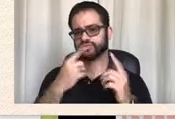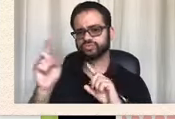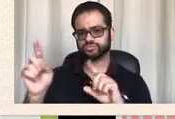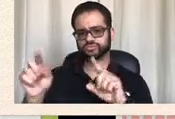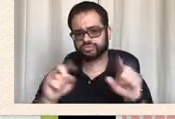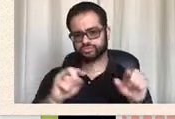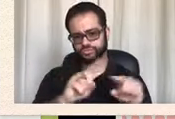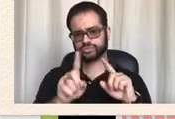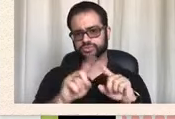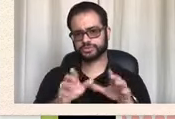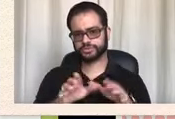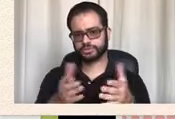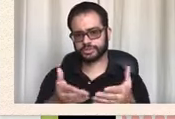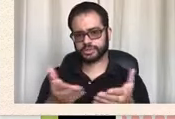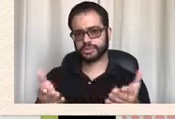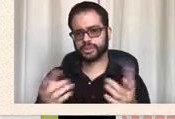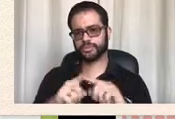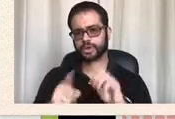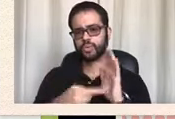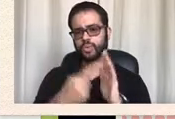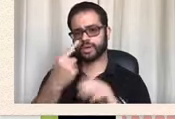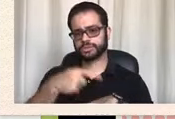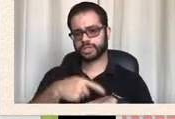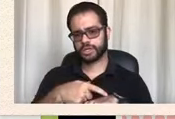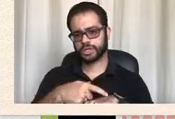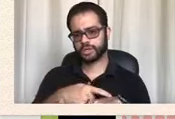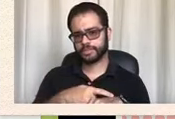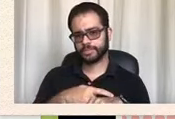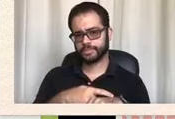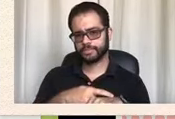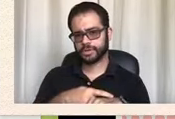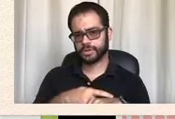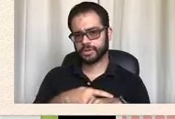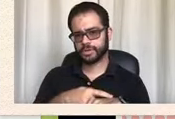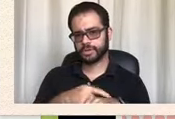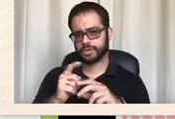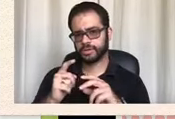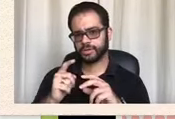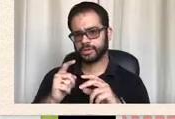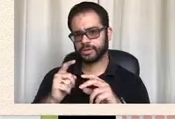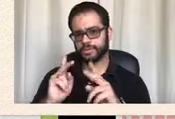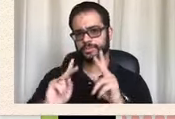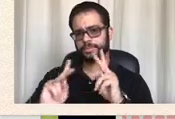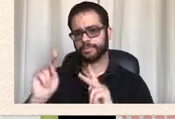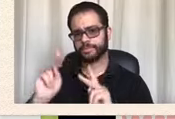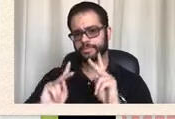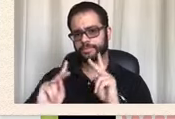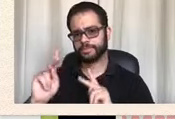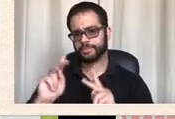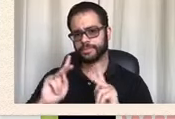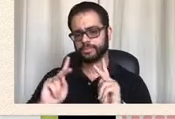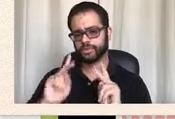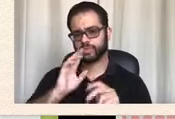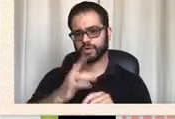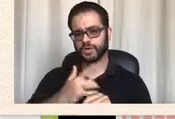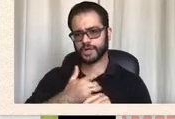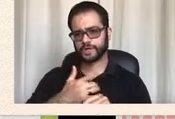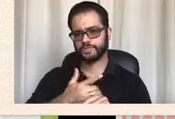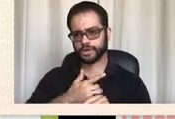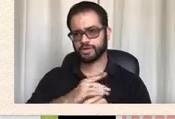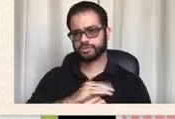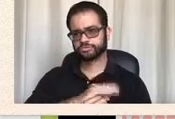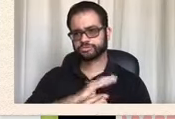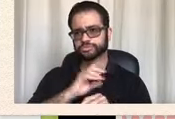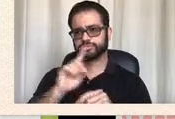for one time. People will give what they want to give when they want to give.